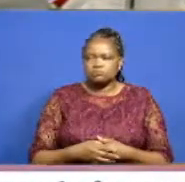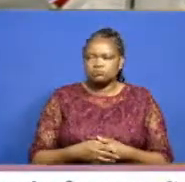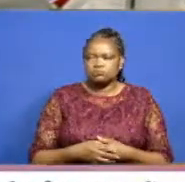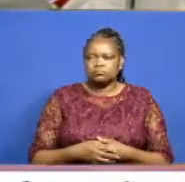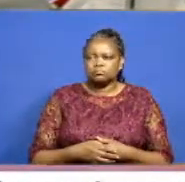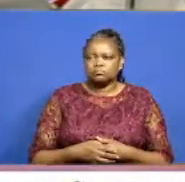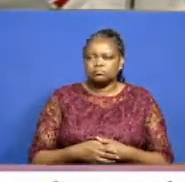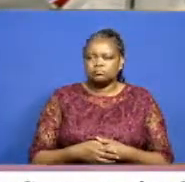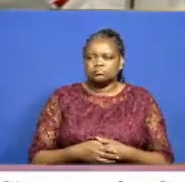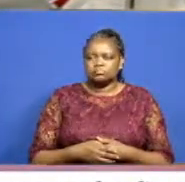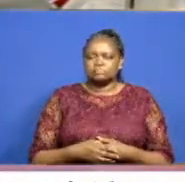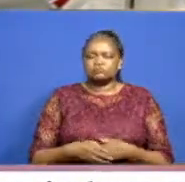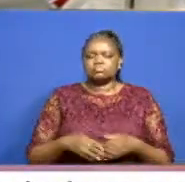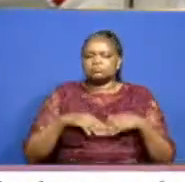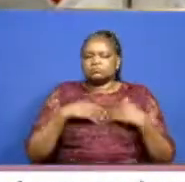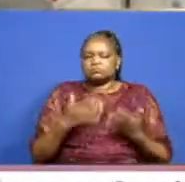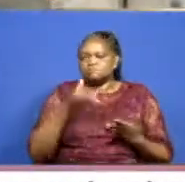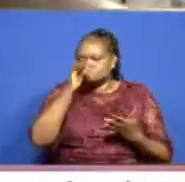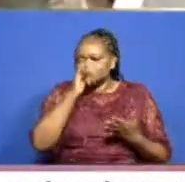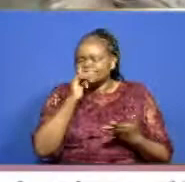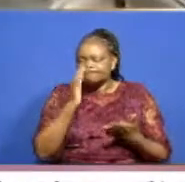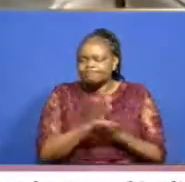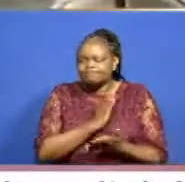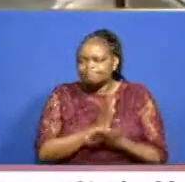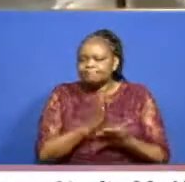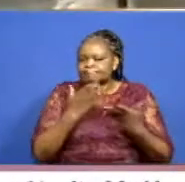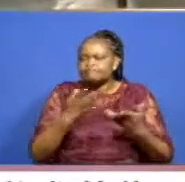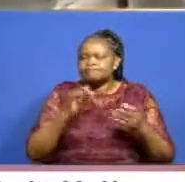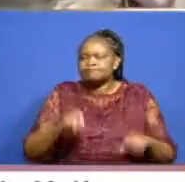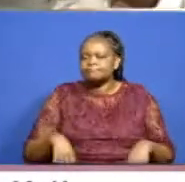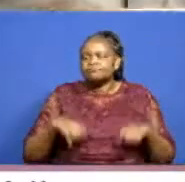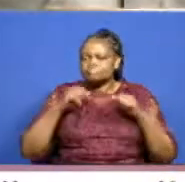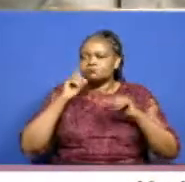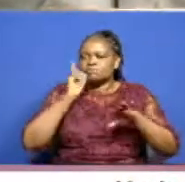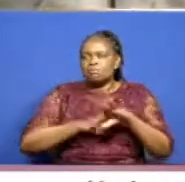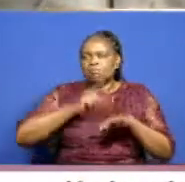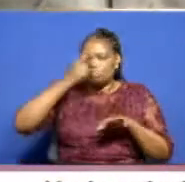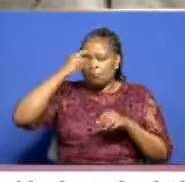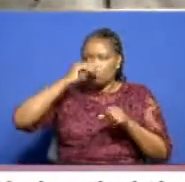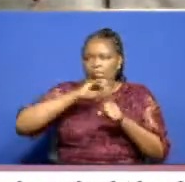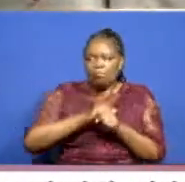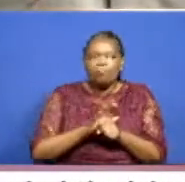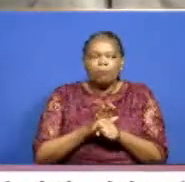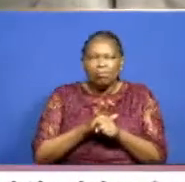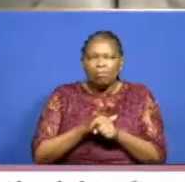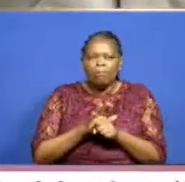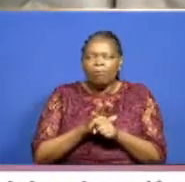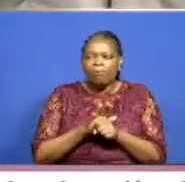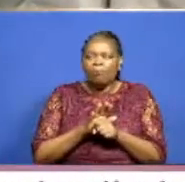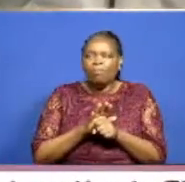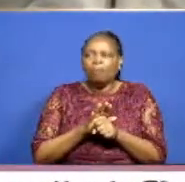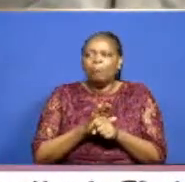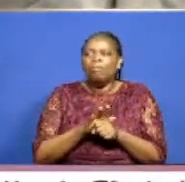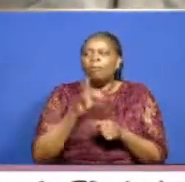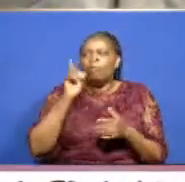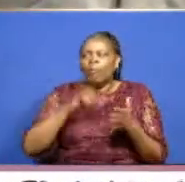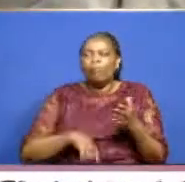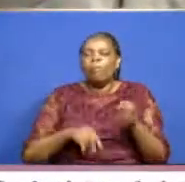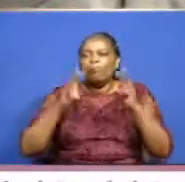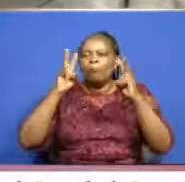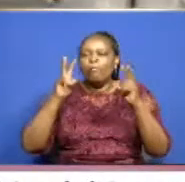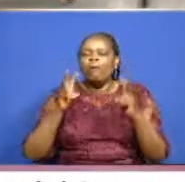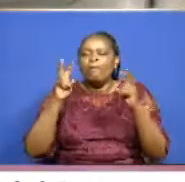the private sector has been coping during this particular time, during the COVID-19. What are some of the issues